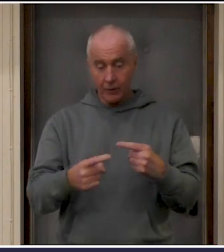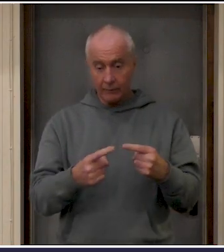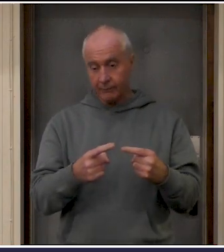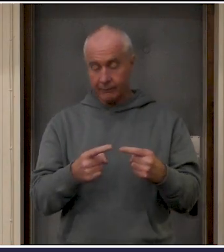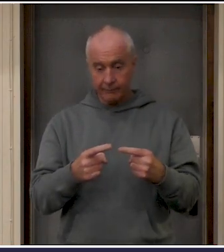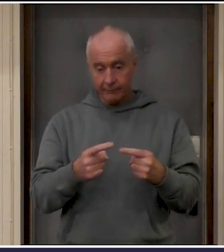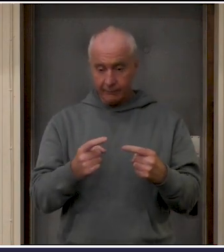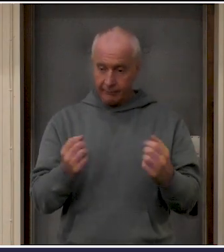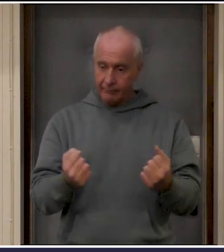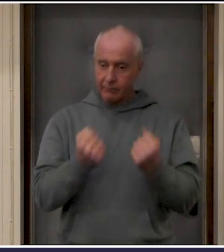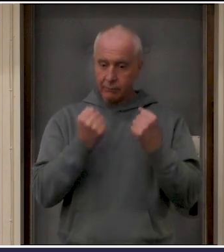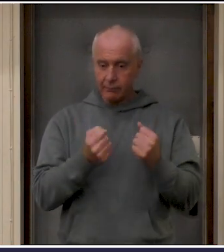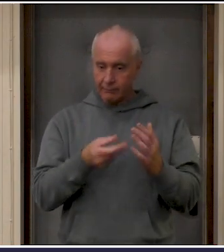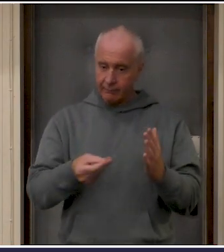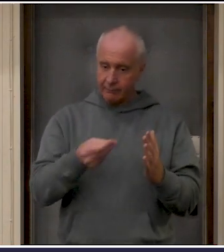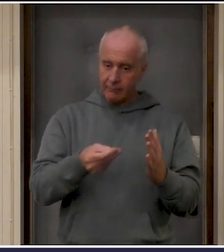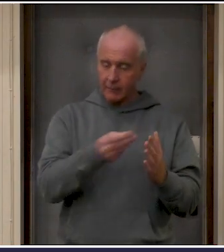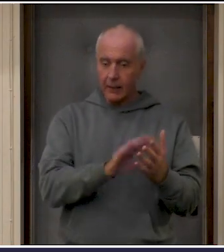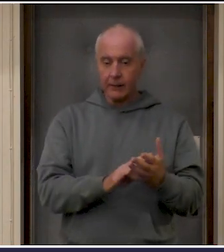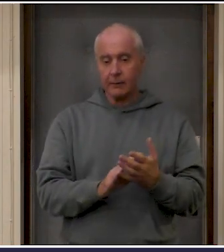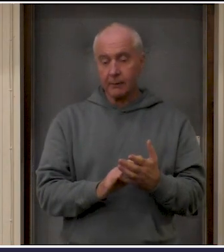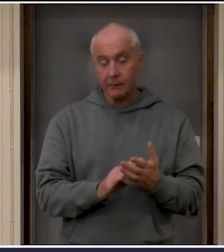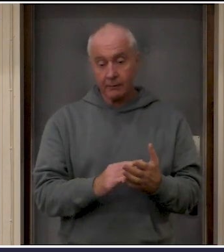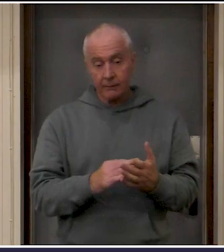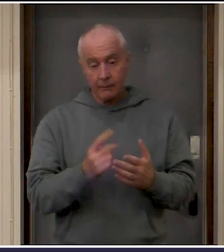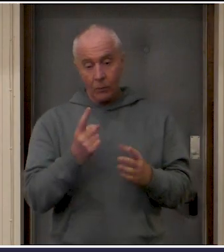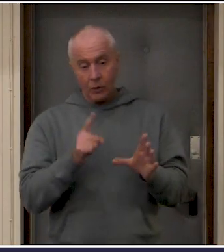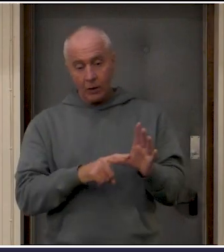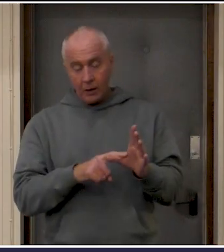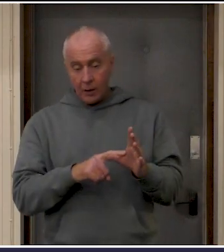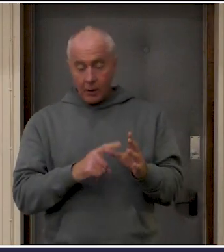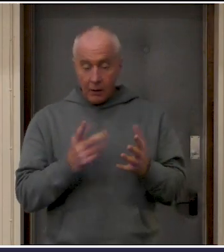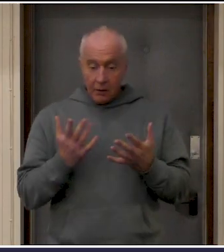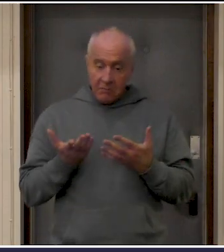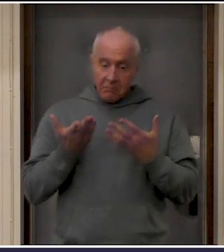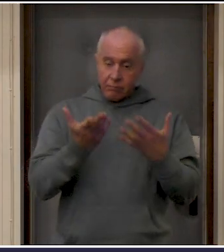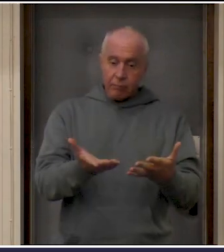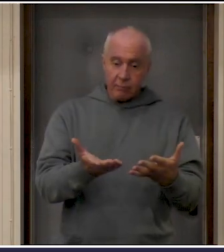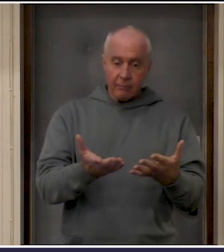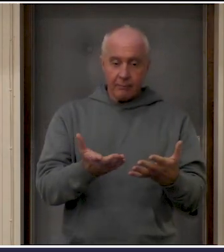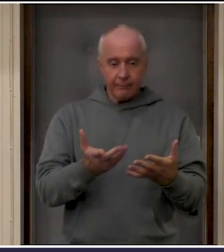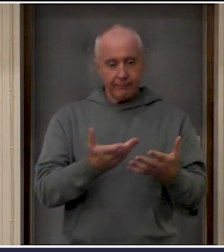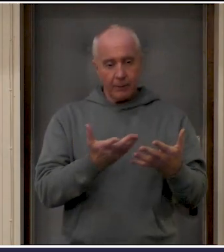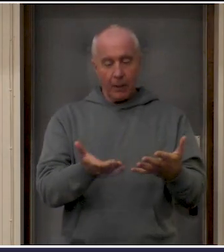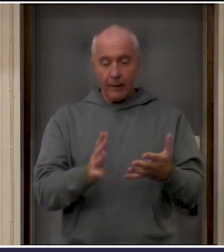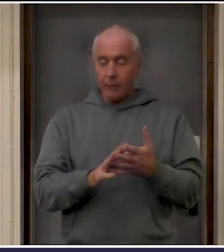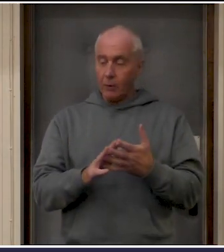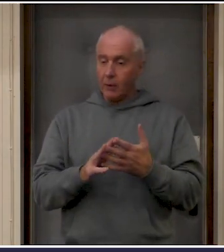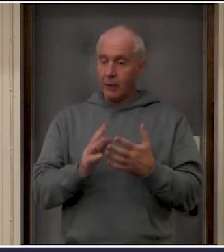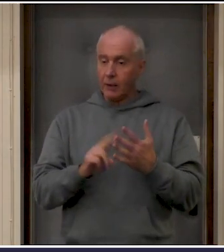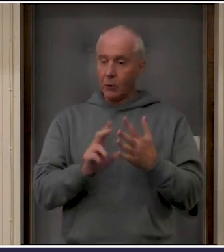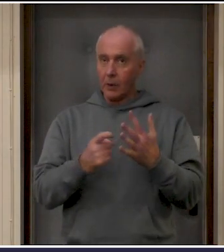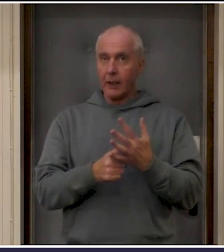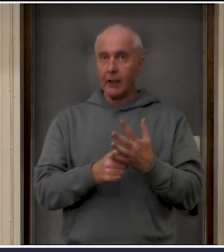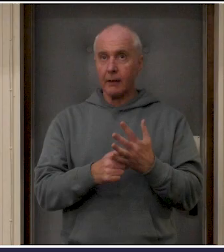And a one-year supply of onboard repair parts. To give substance to the floating nuclear power plant concept, the Corps of